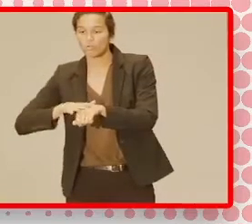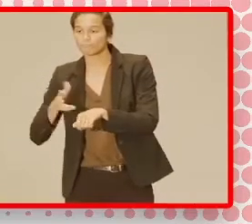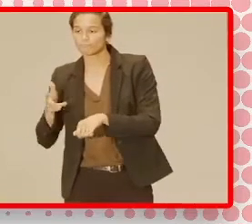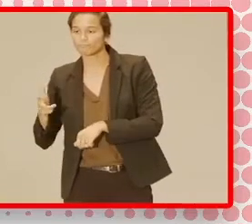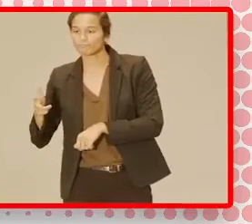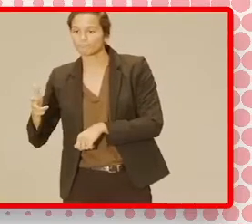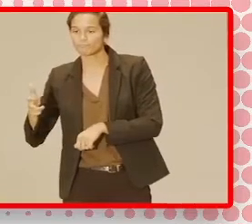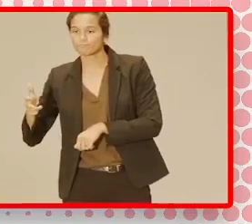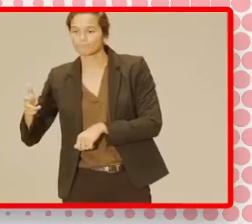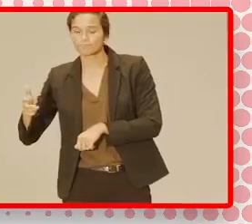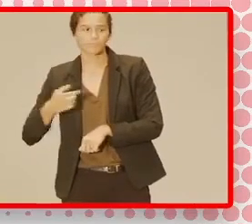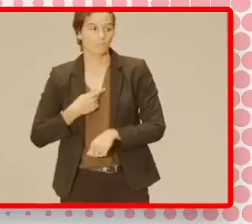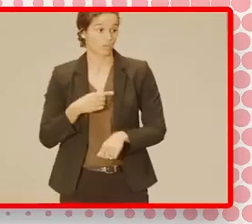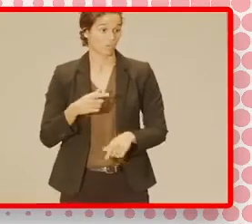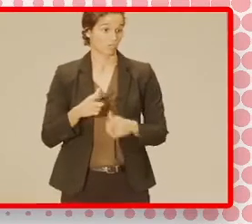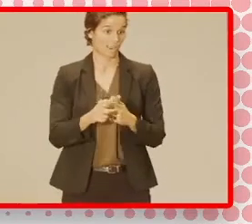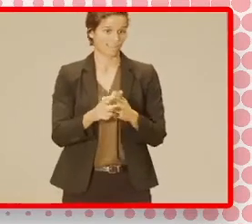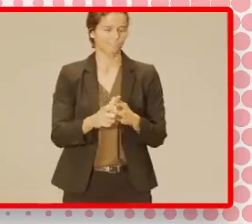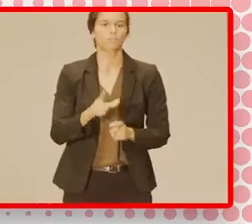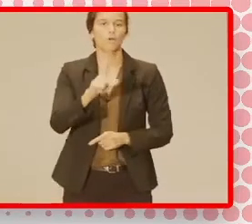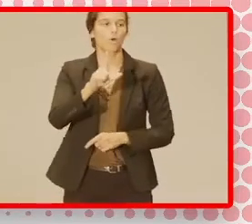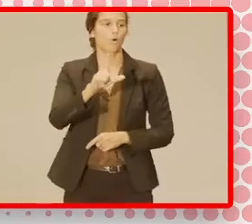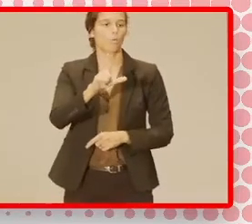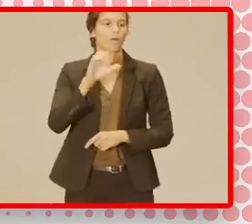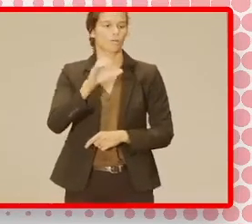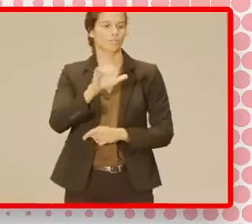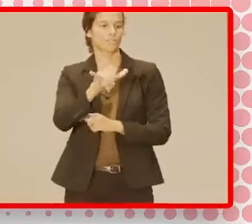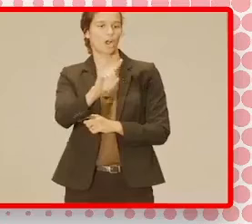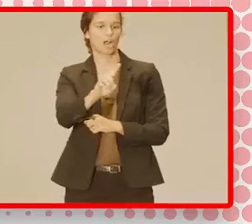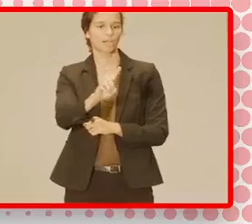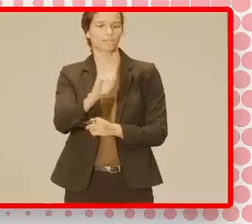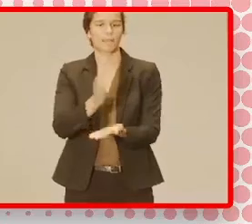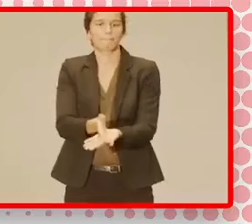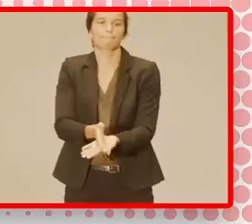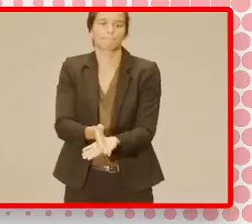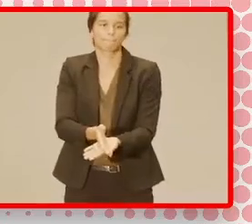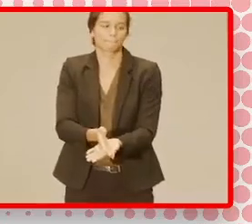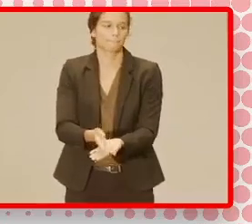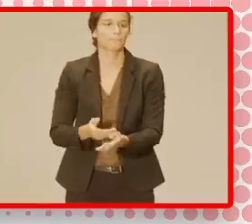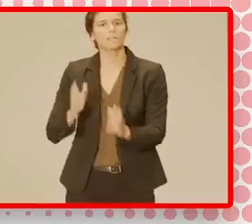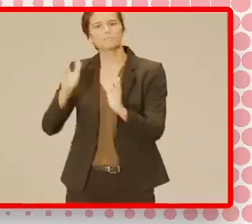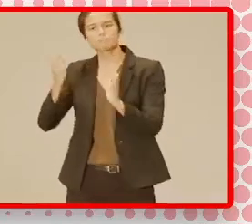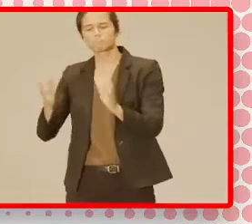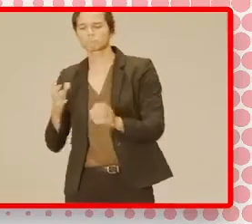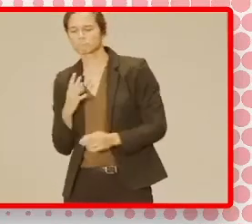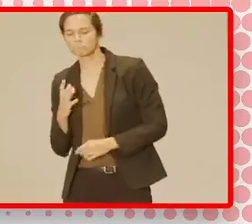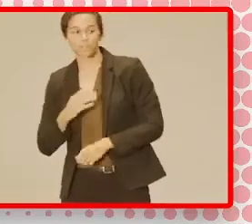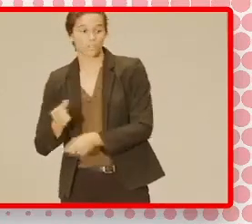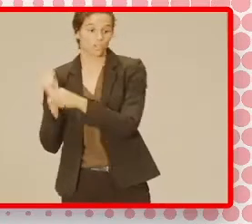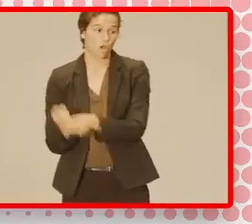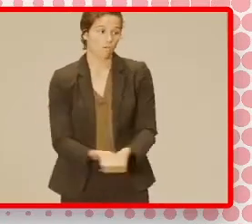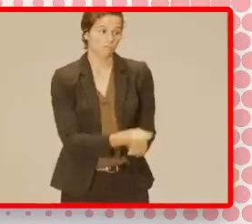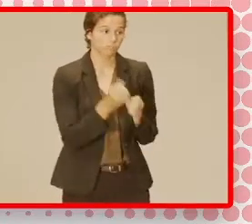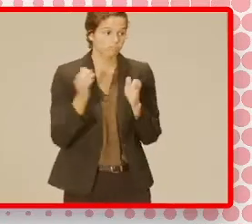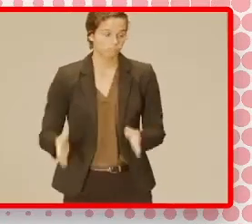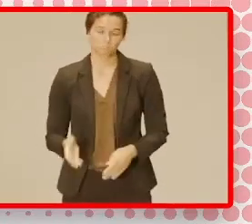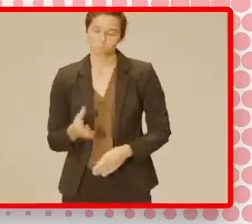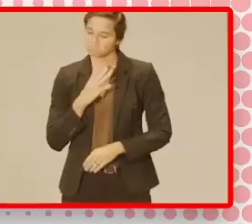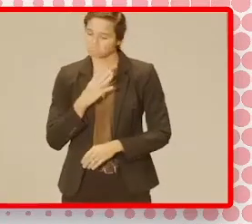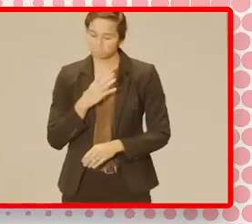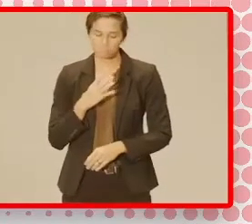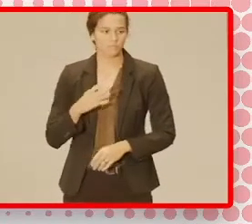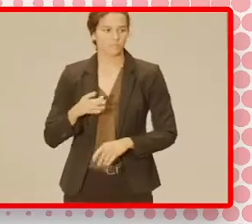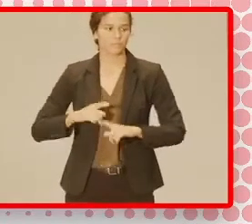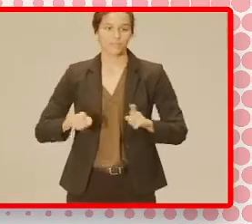run 100 yards and he'd stop. He likes to play basketball, stop and start, right? He likes to play golf, but running 26